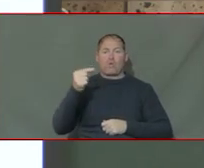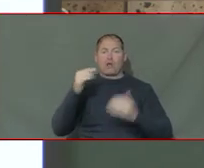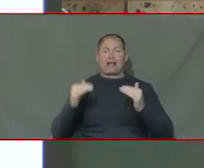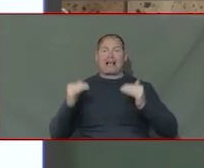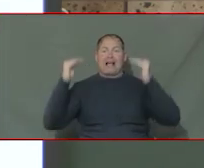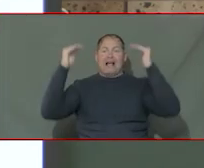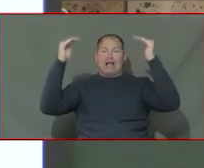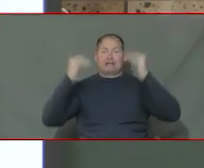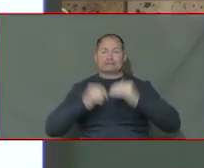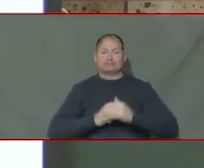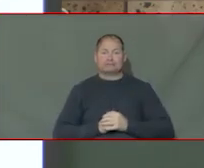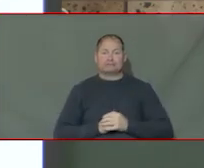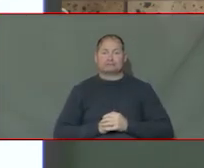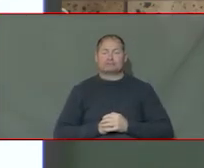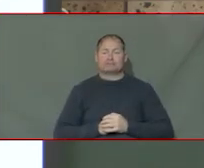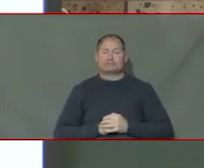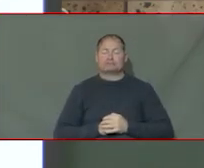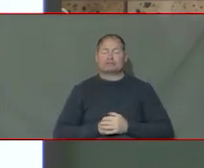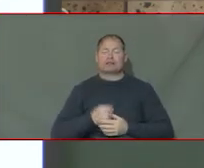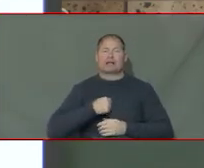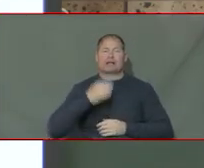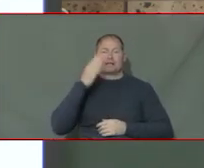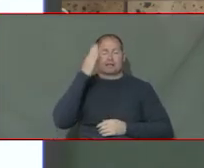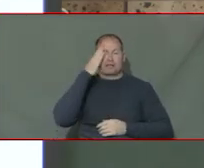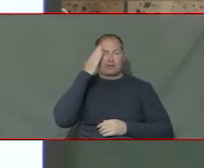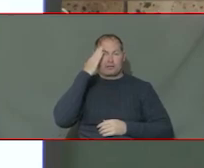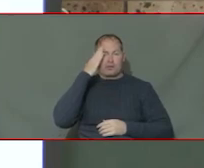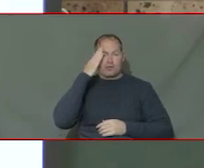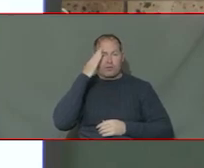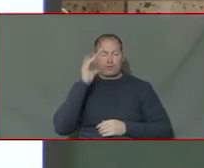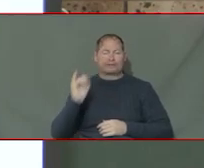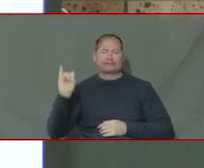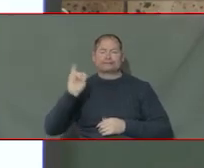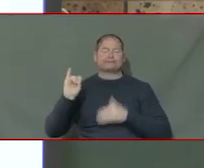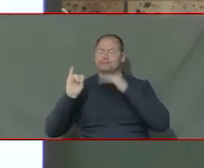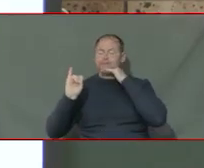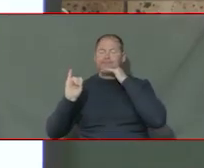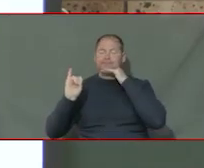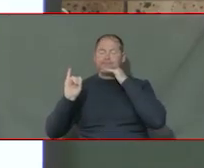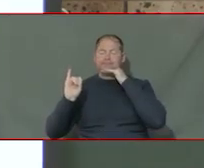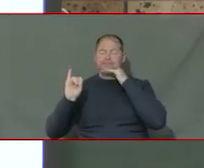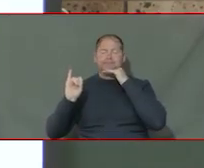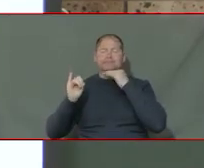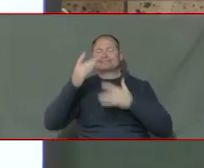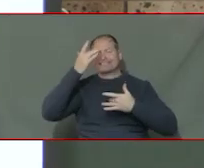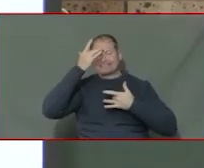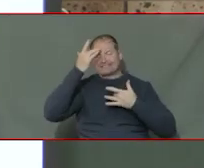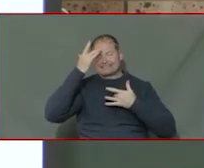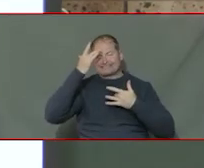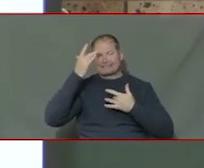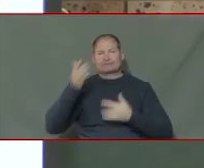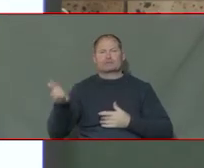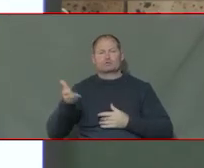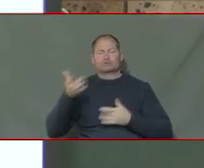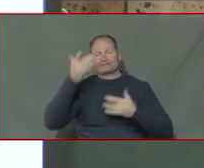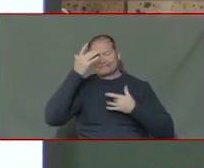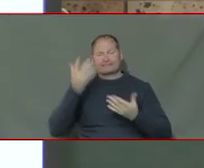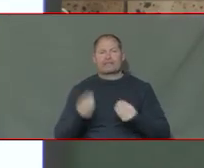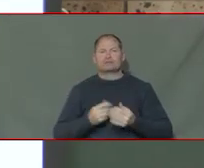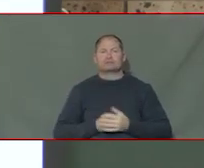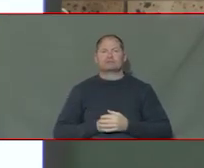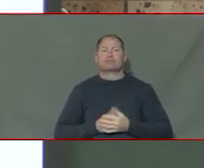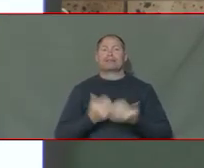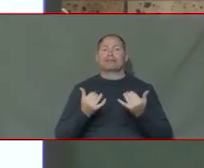high because I know I don't produce insulin, I'm sugar diabetic. Then he has with him